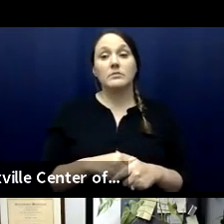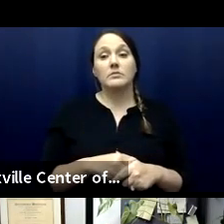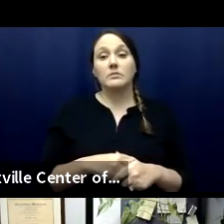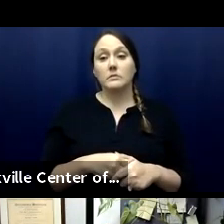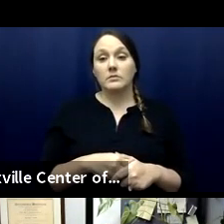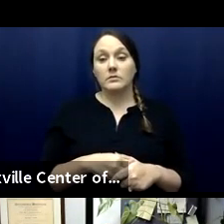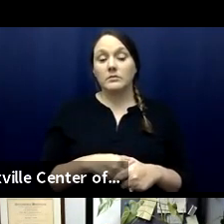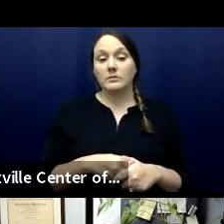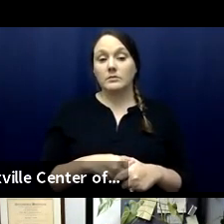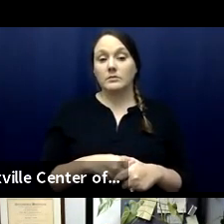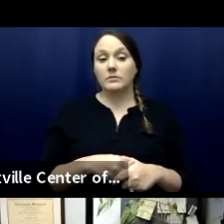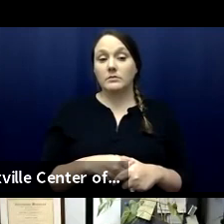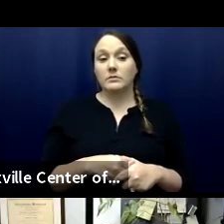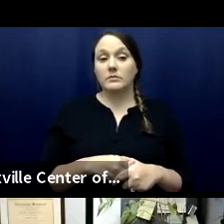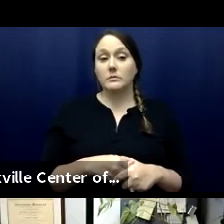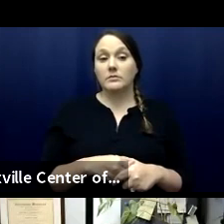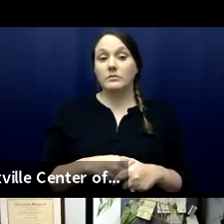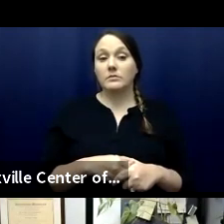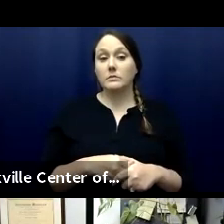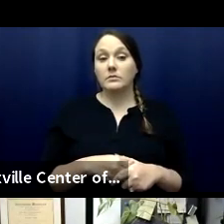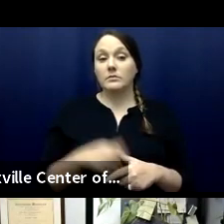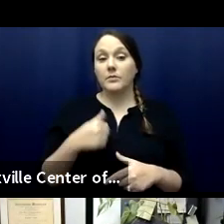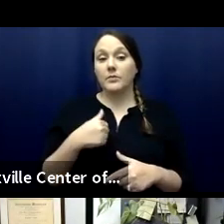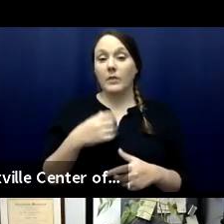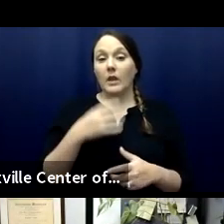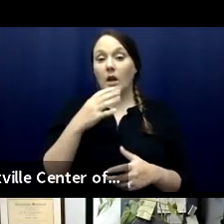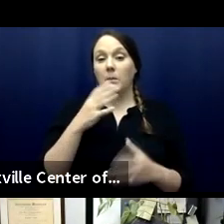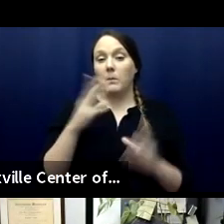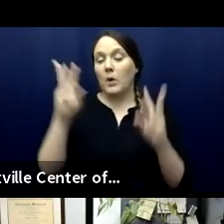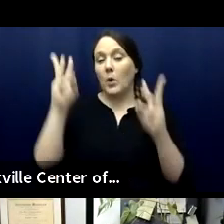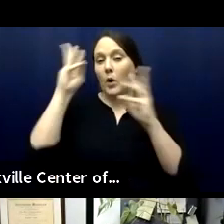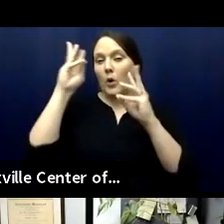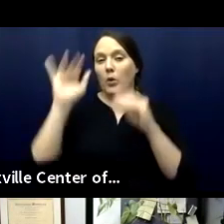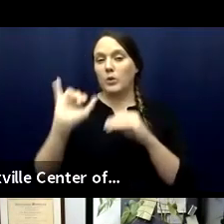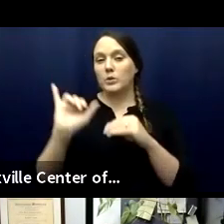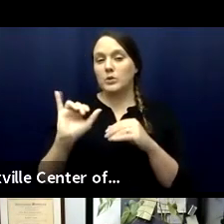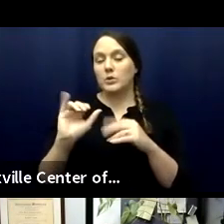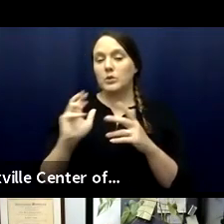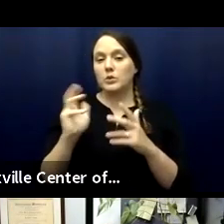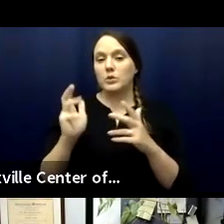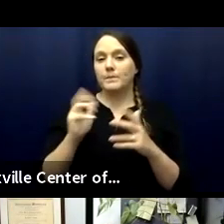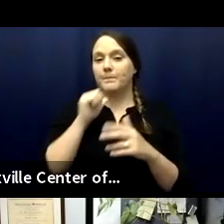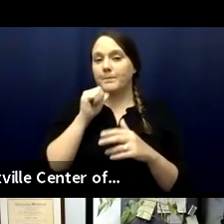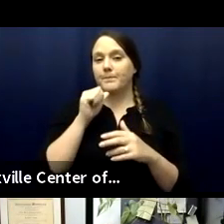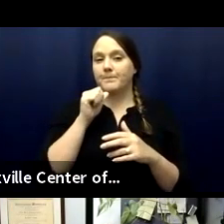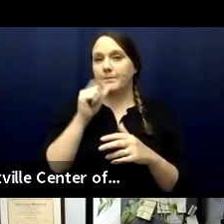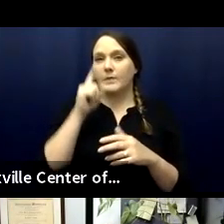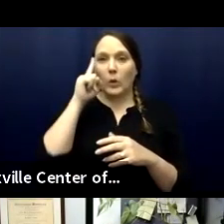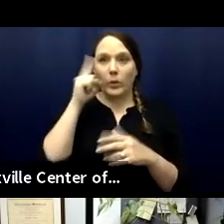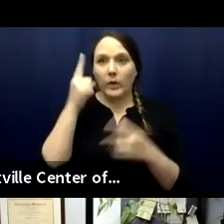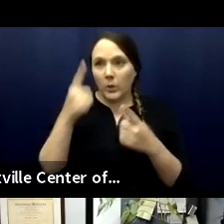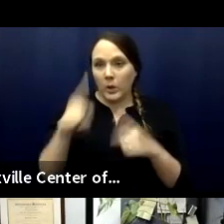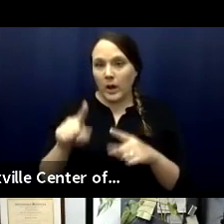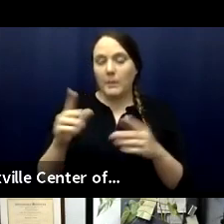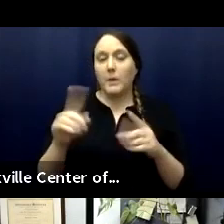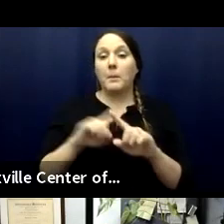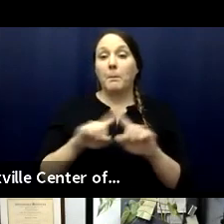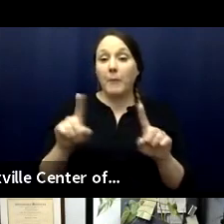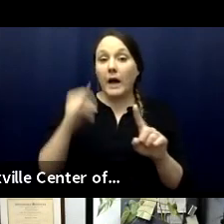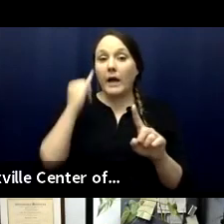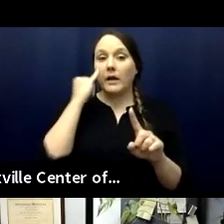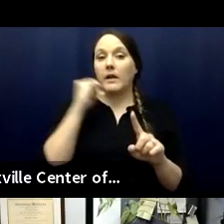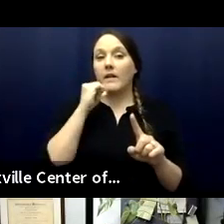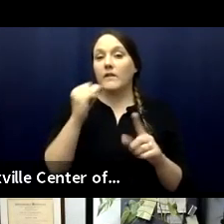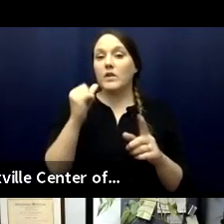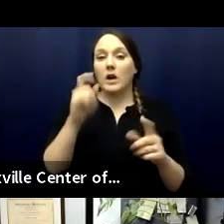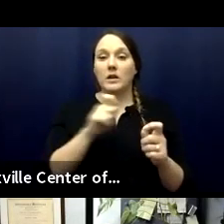explanation there. And then I would worry too that, I don't think this would happen in Knox County, but if we are not very specific on